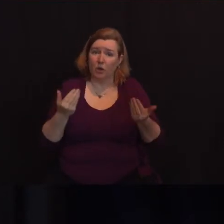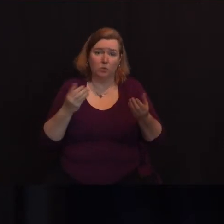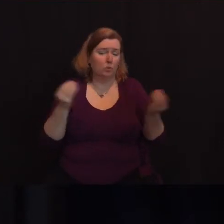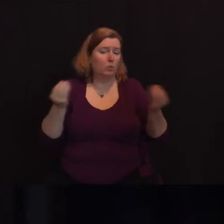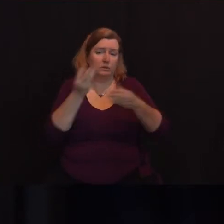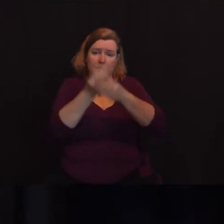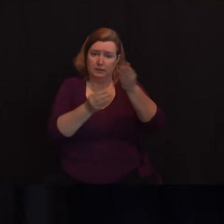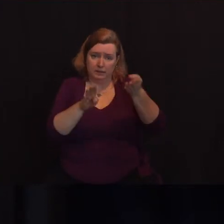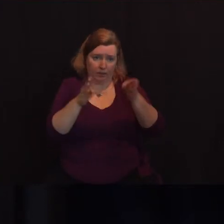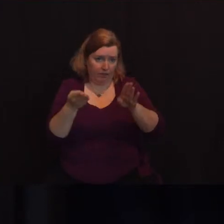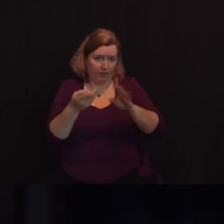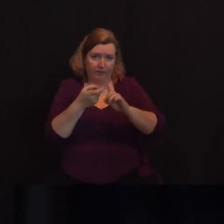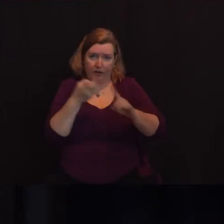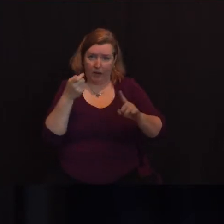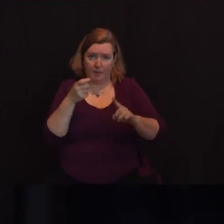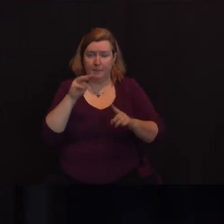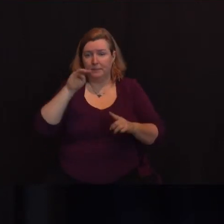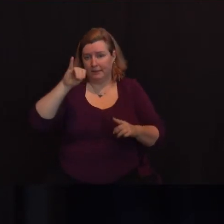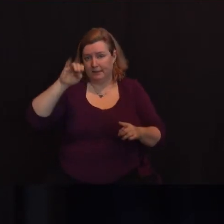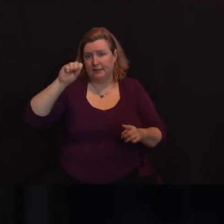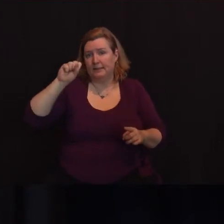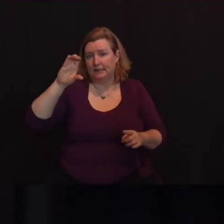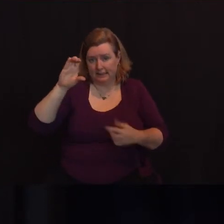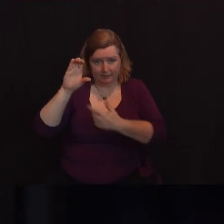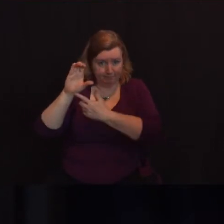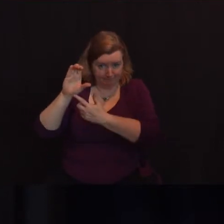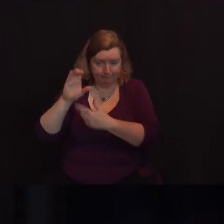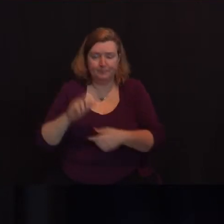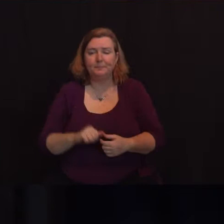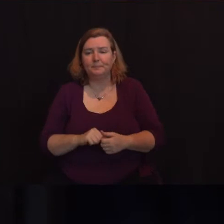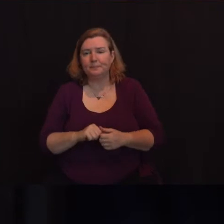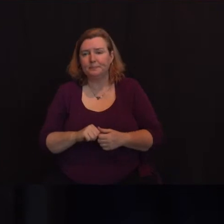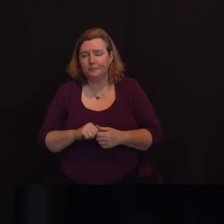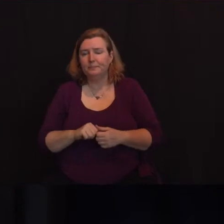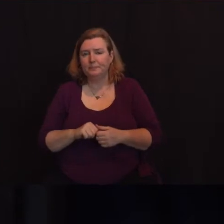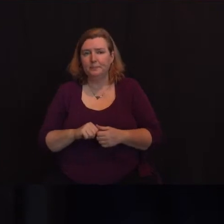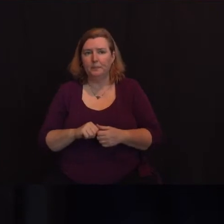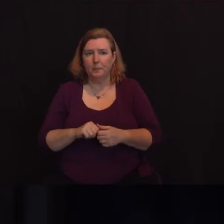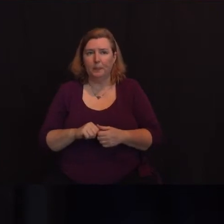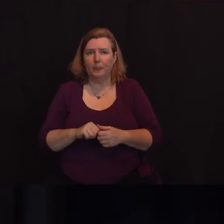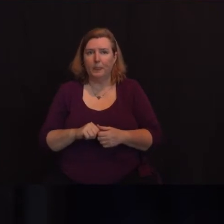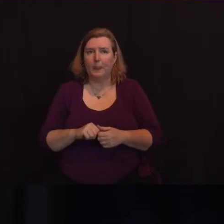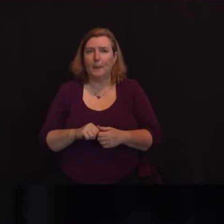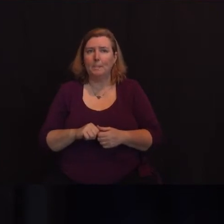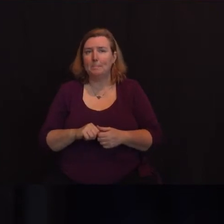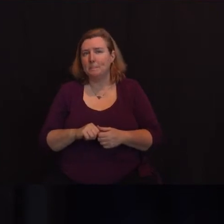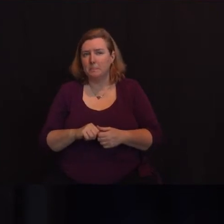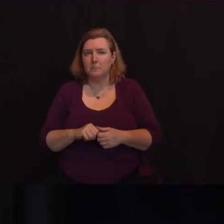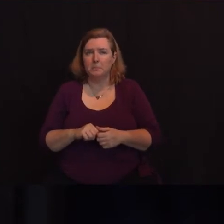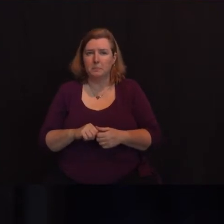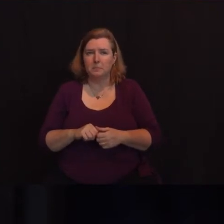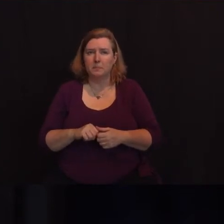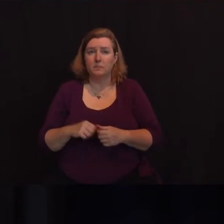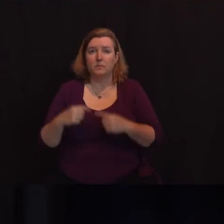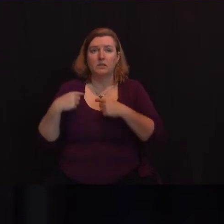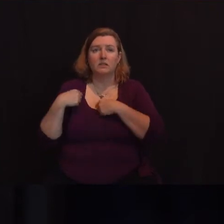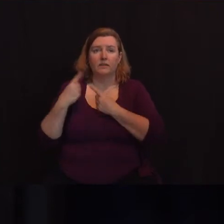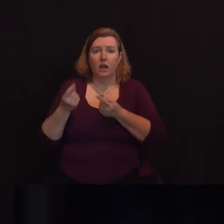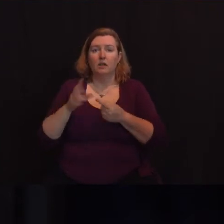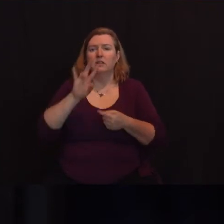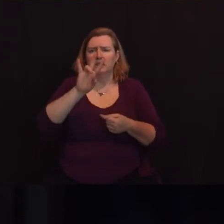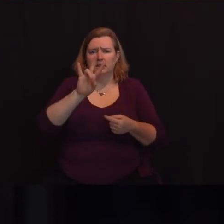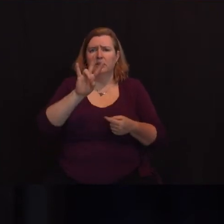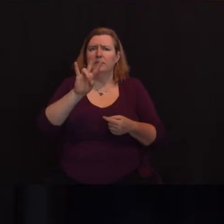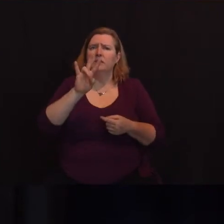deaths associated with this syndrome. Among COVID-19 deaths in the state, there have been 7 deaths among